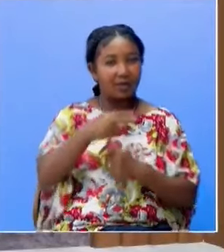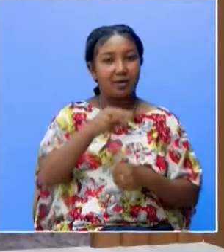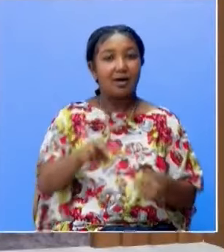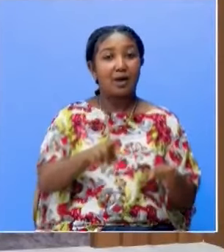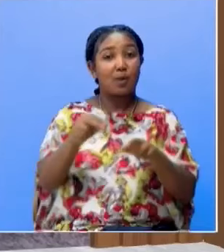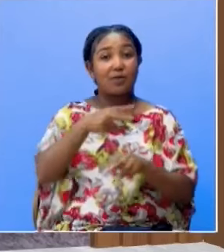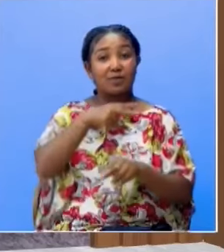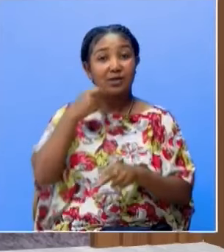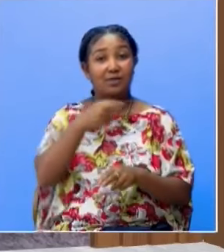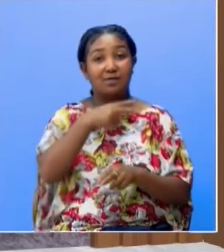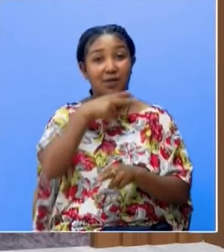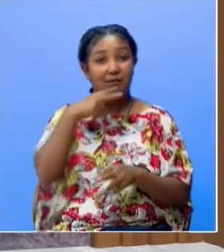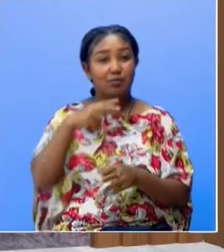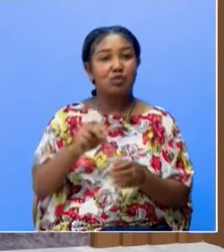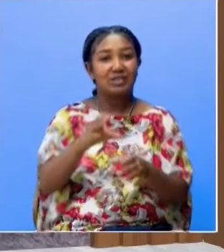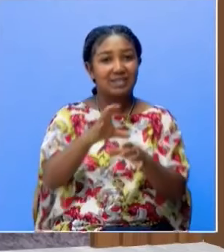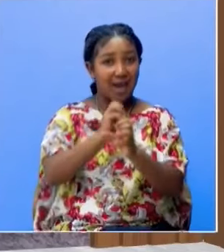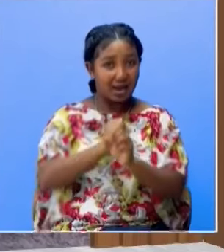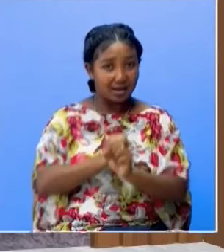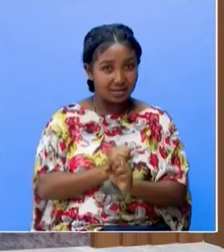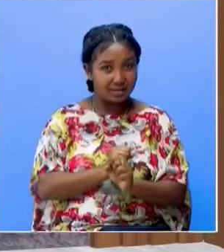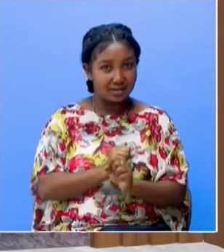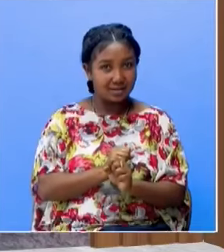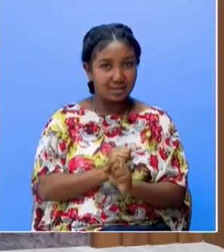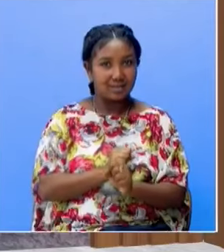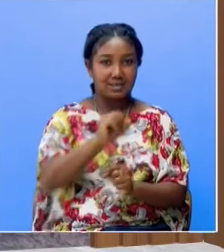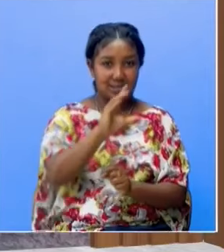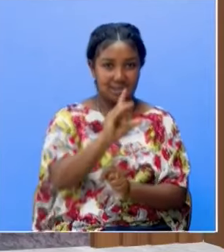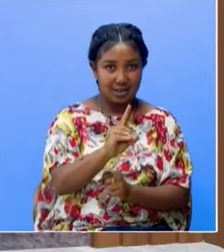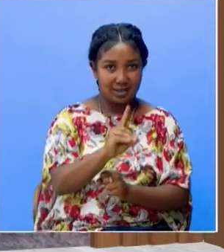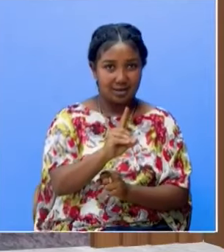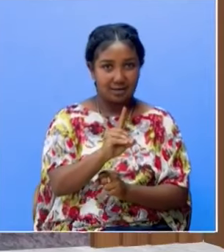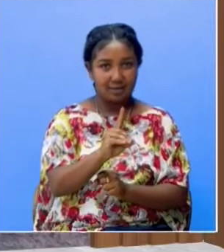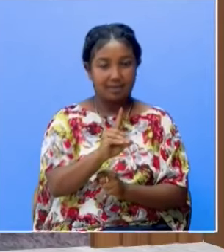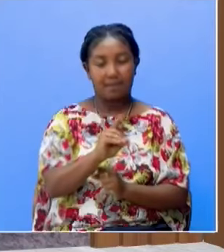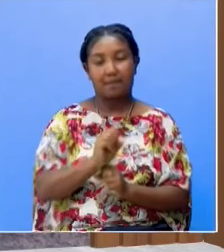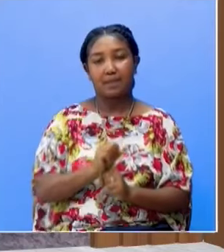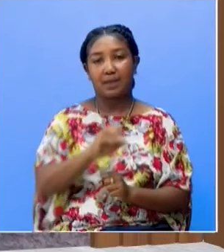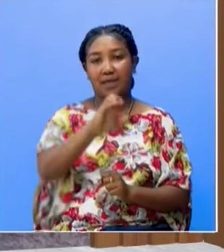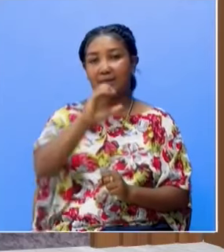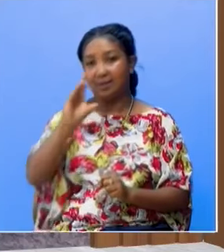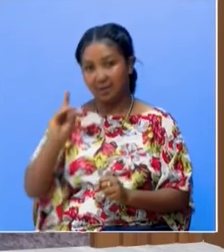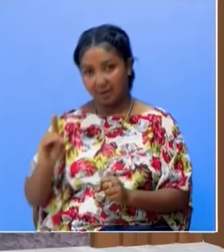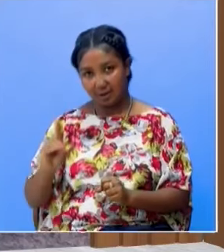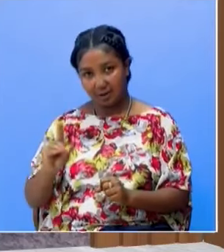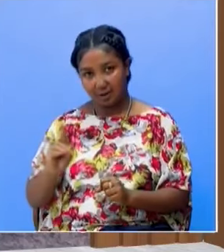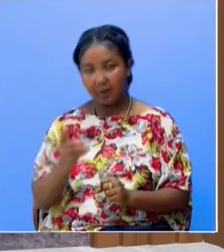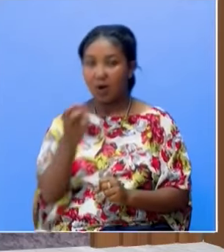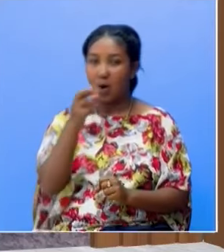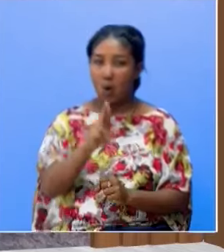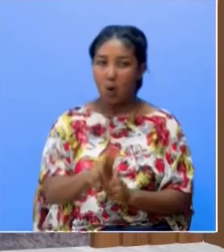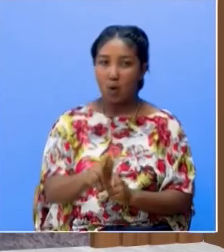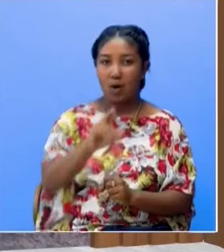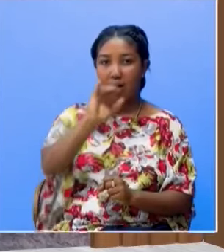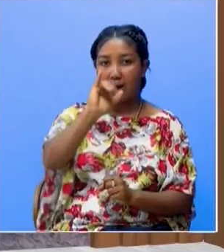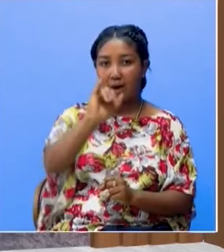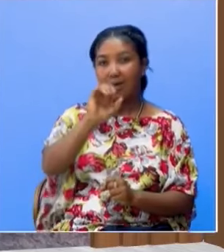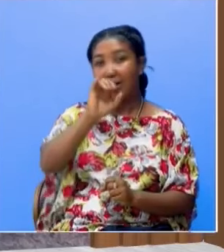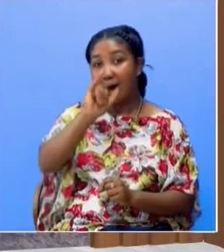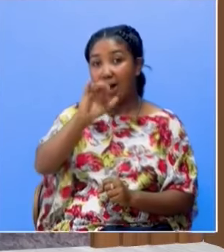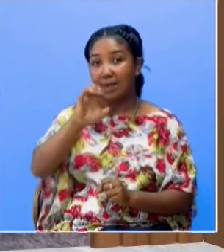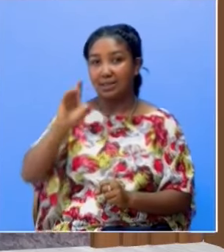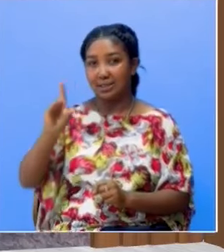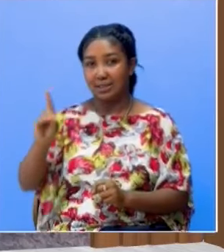the verb which take d, ed, or ied.